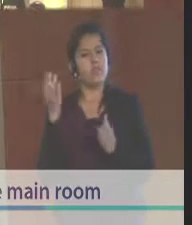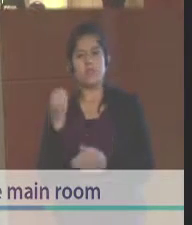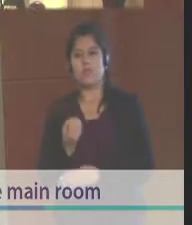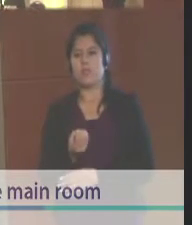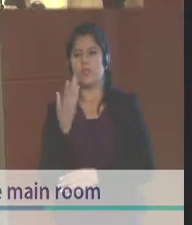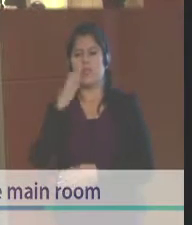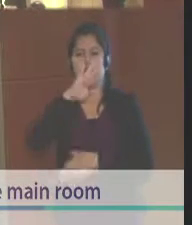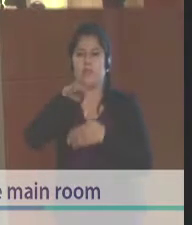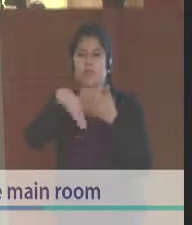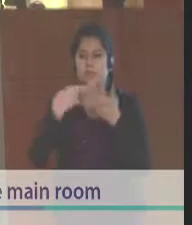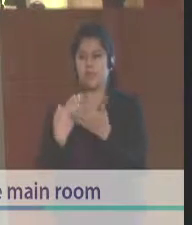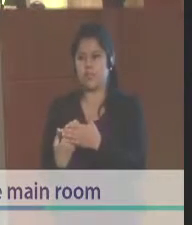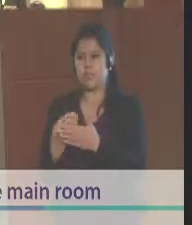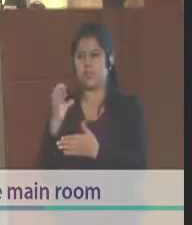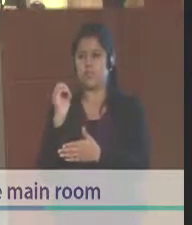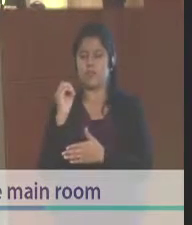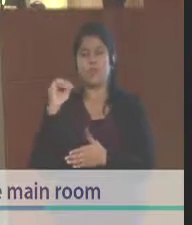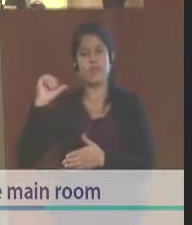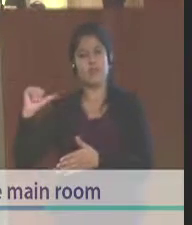Good morning.